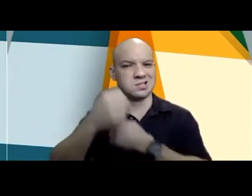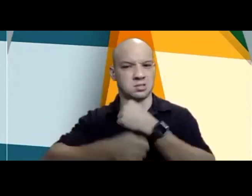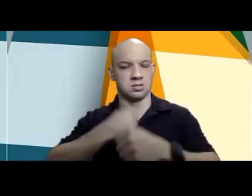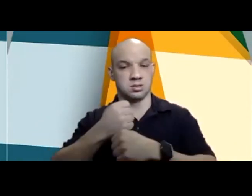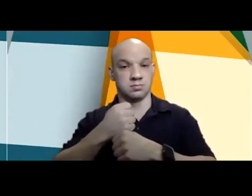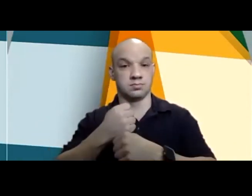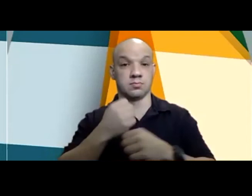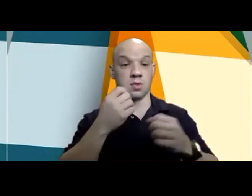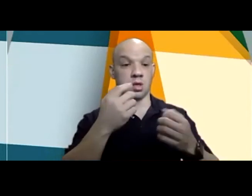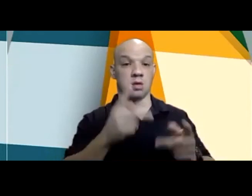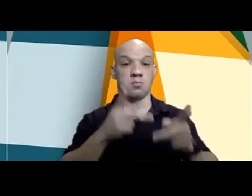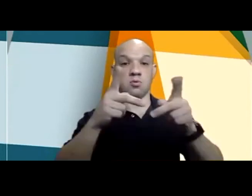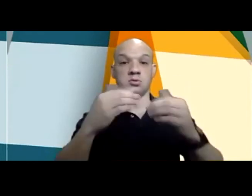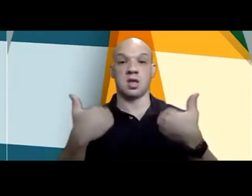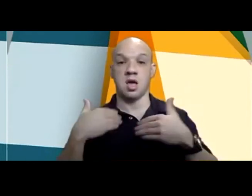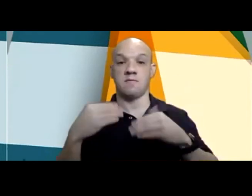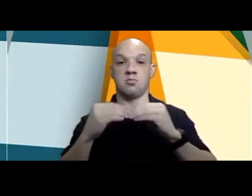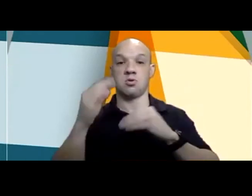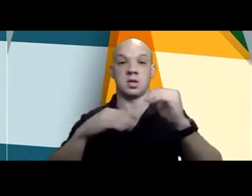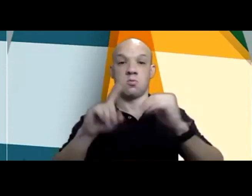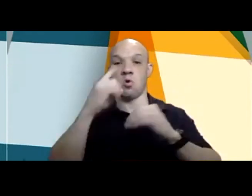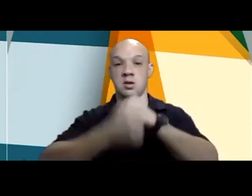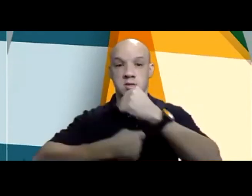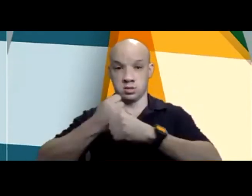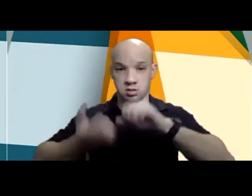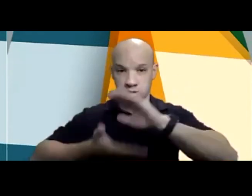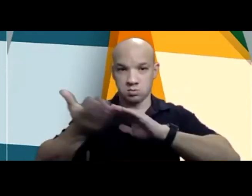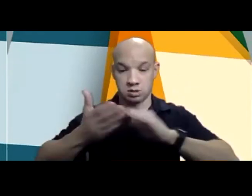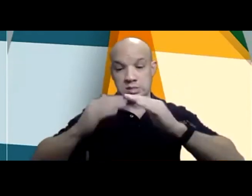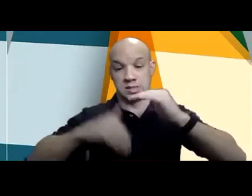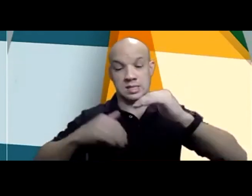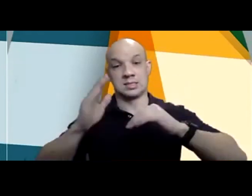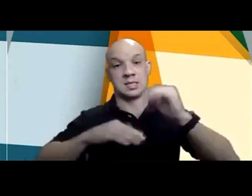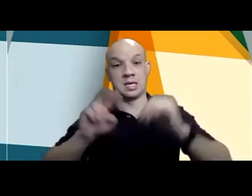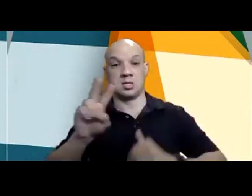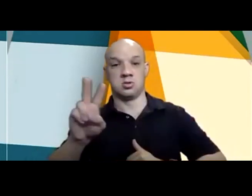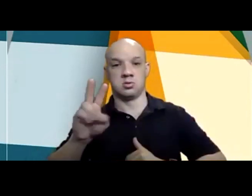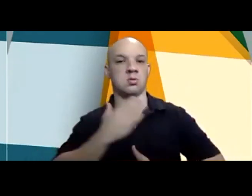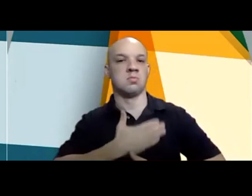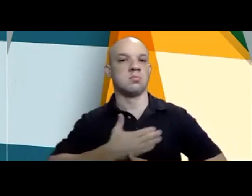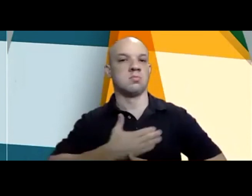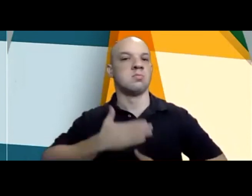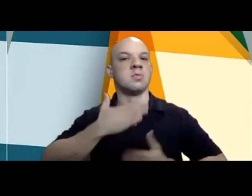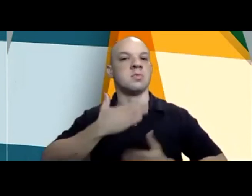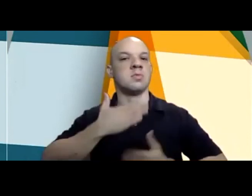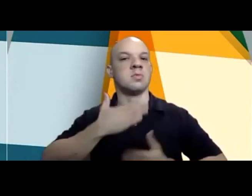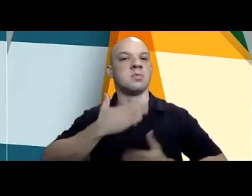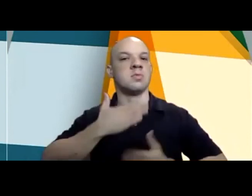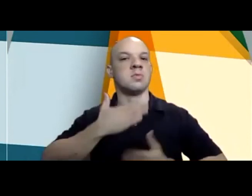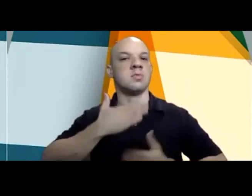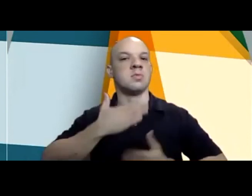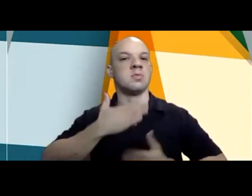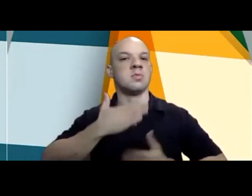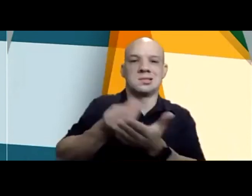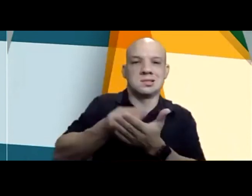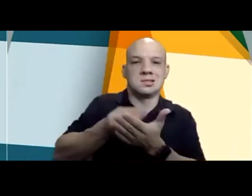year in operation but less than 2, please provide the requested information for the last fiscal or